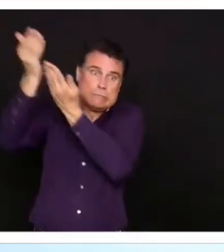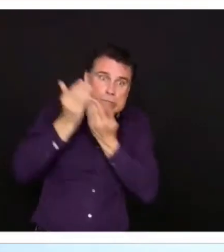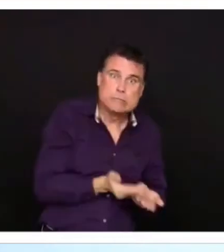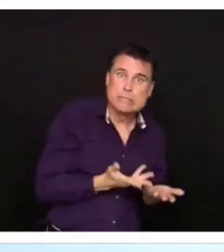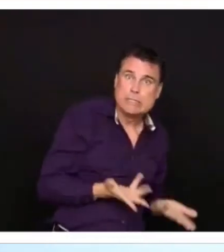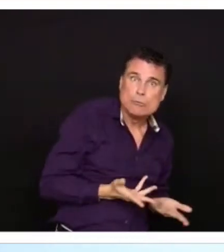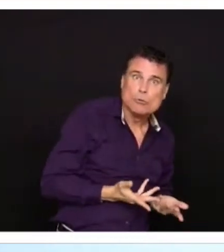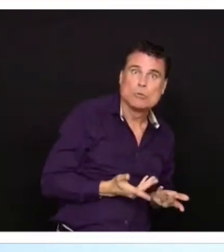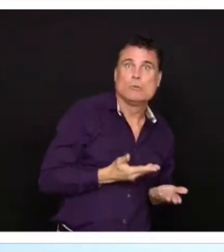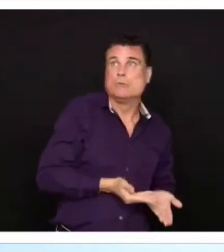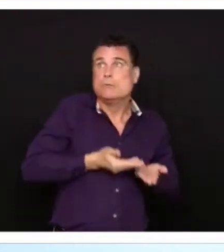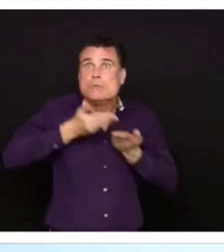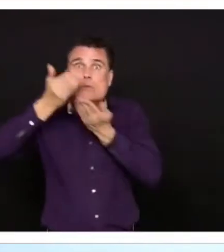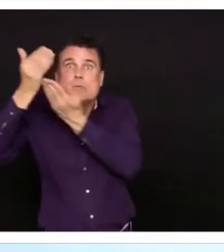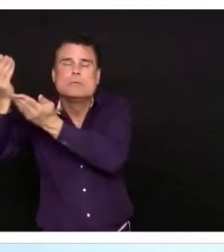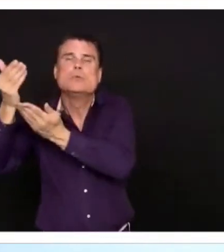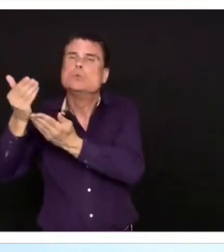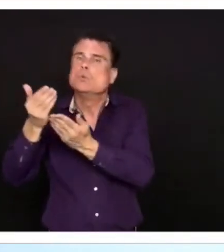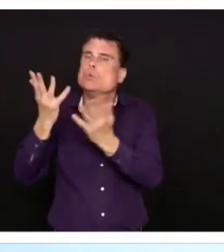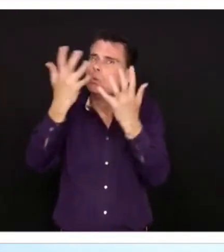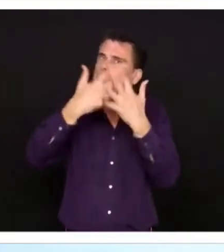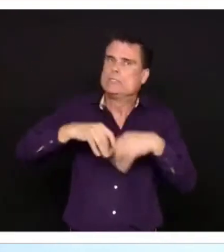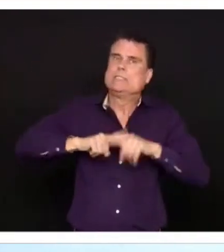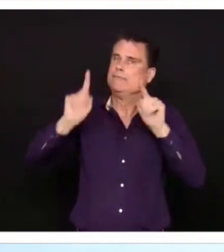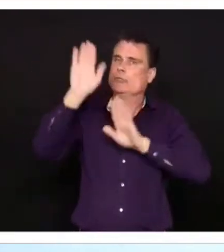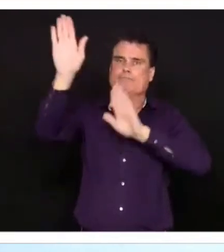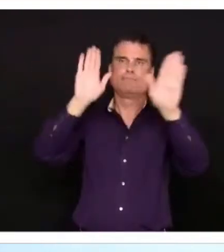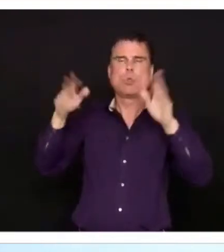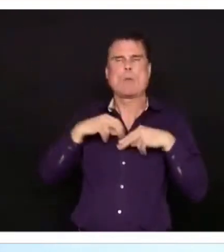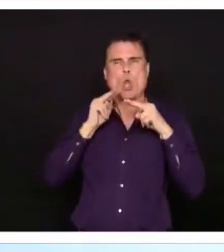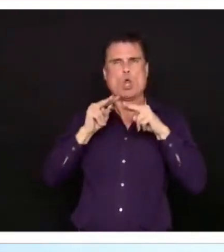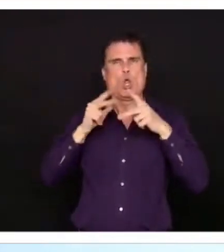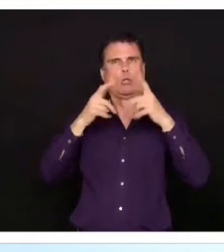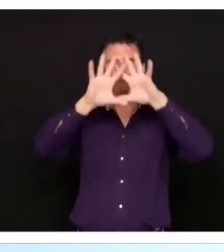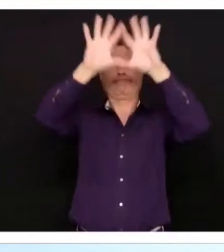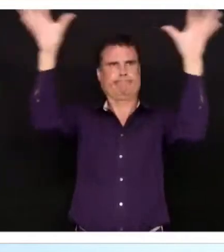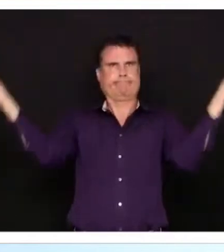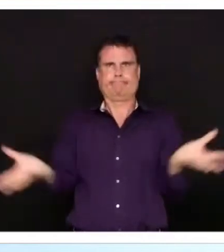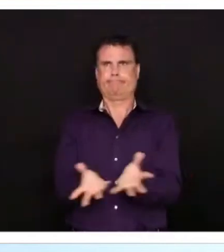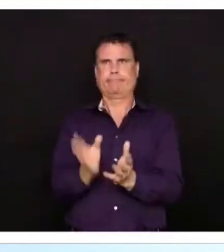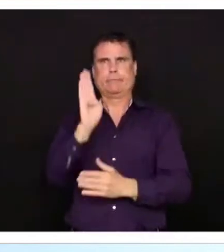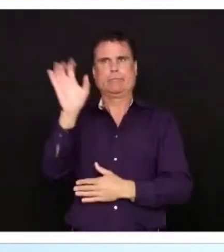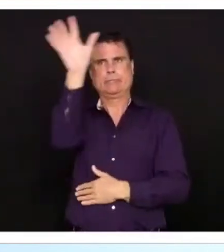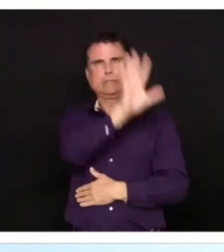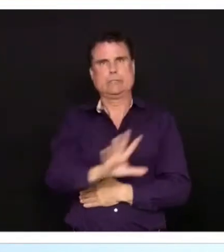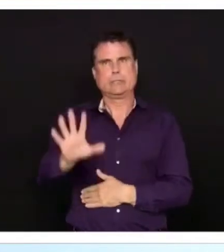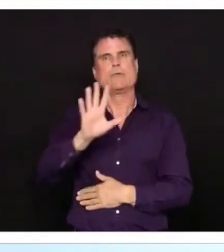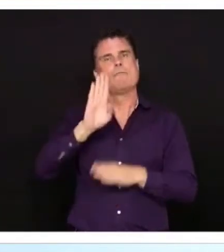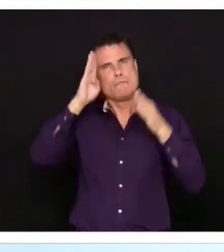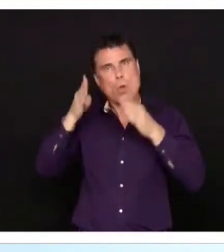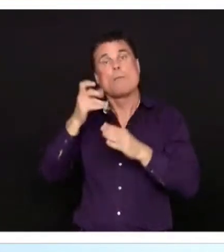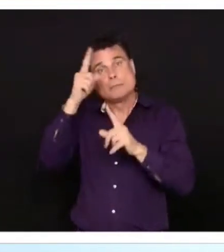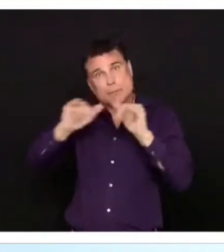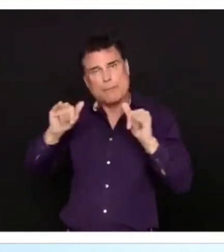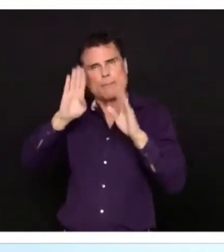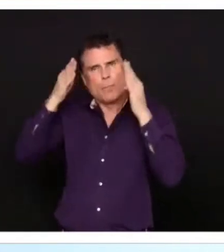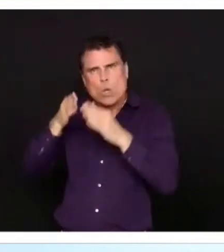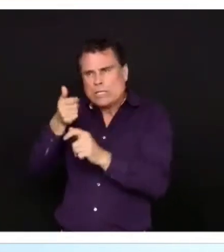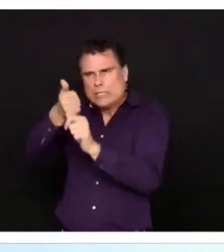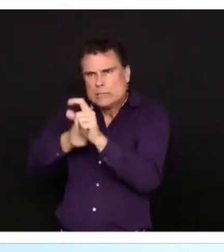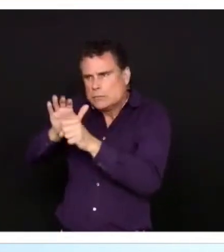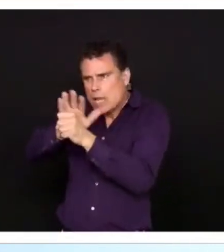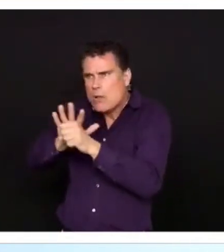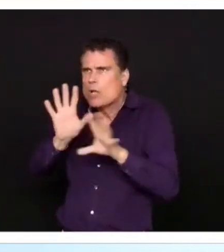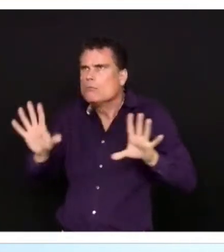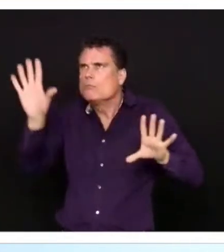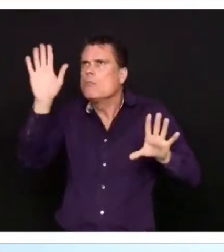whole, and we are discussing together, all of us, the planning about the future, and it includes the nuances that